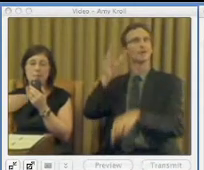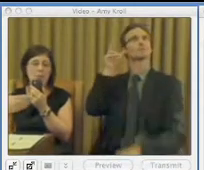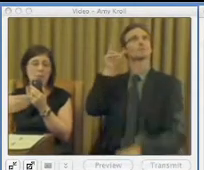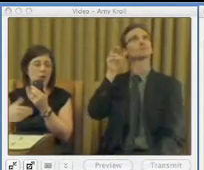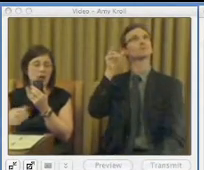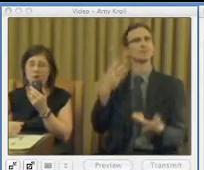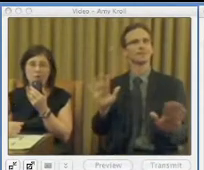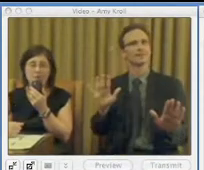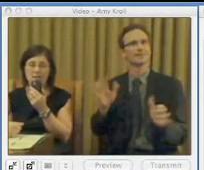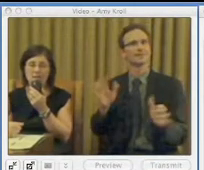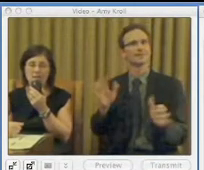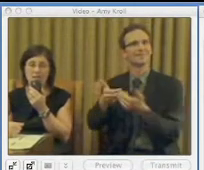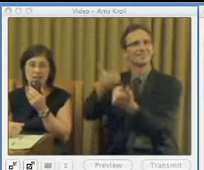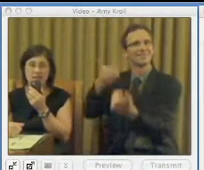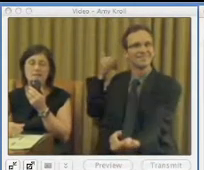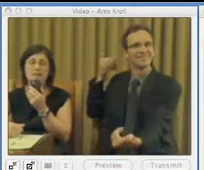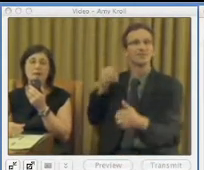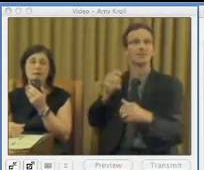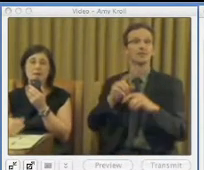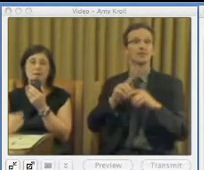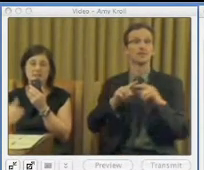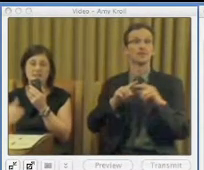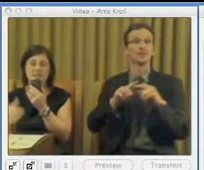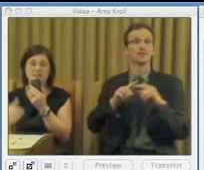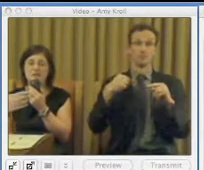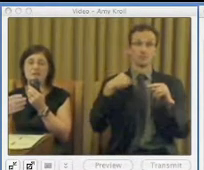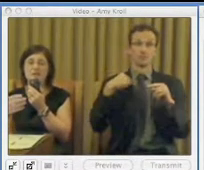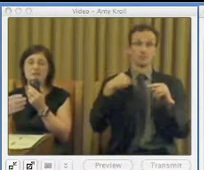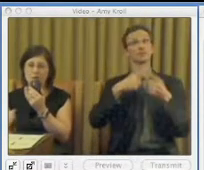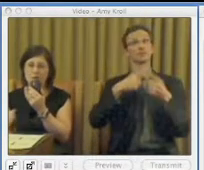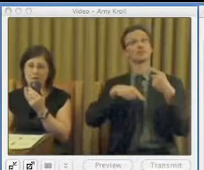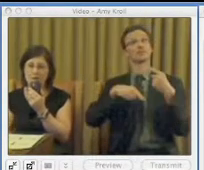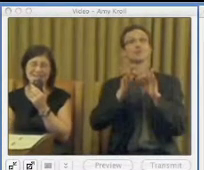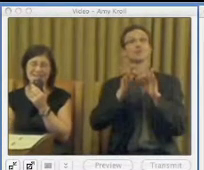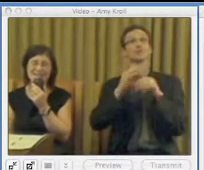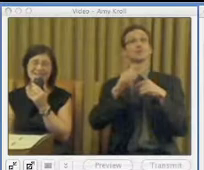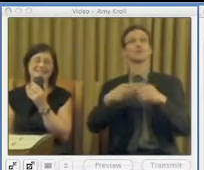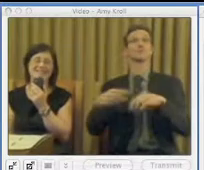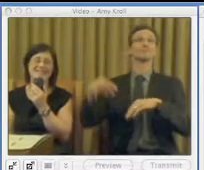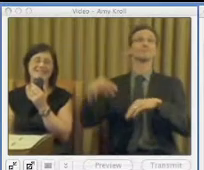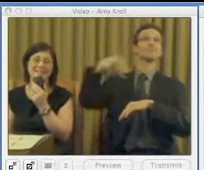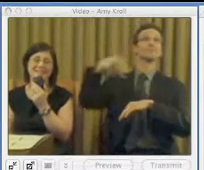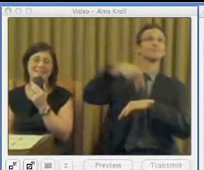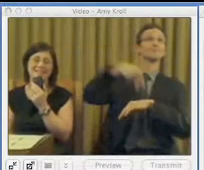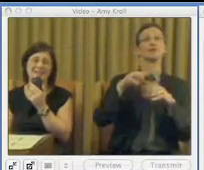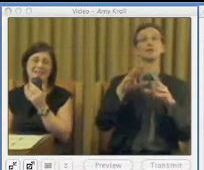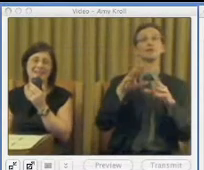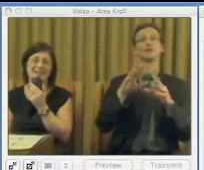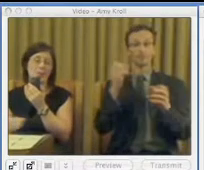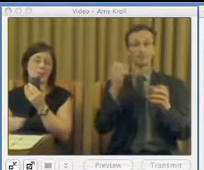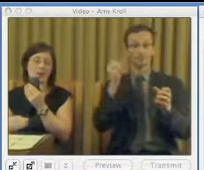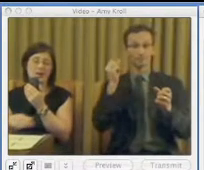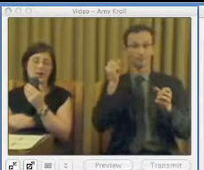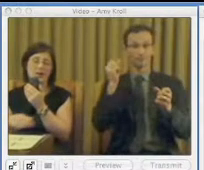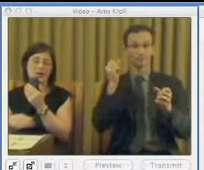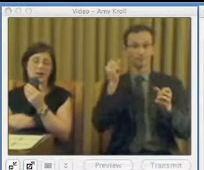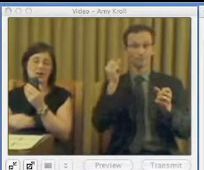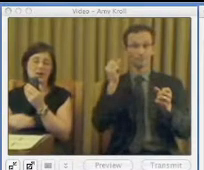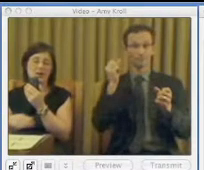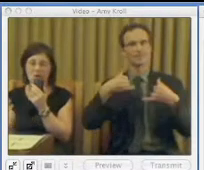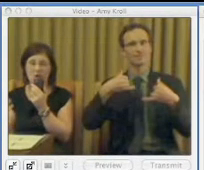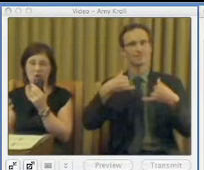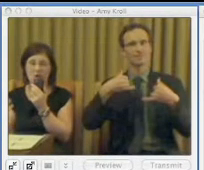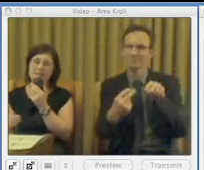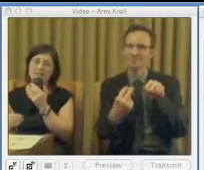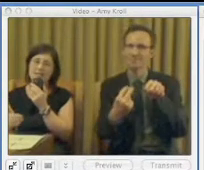But for us, the sign language interpreters, even when we're working in a conference setting, we still have to make eye contact with our clients. Otherwise,